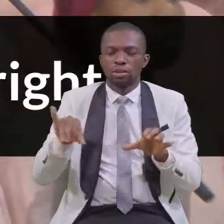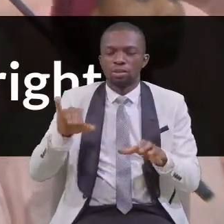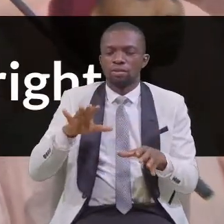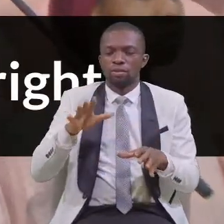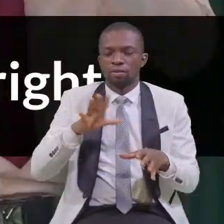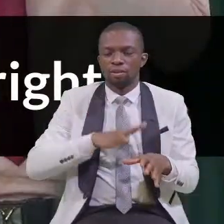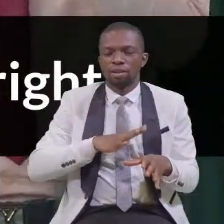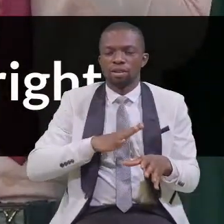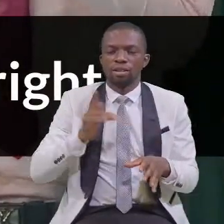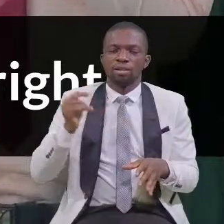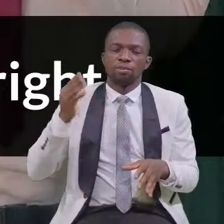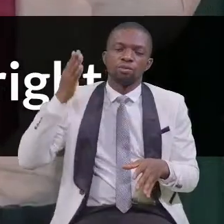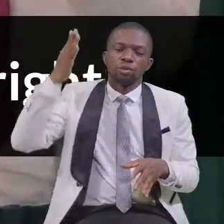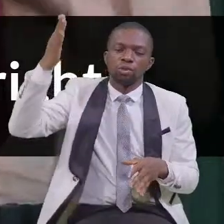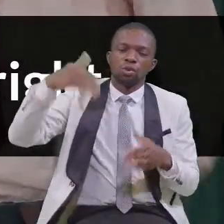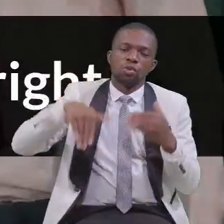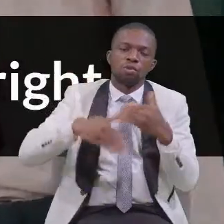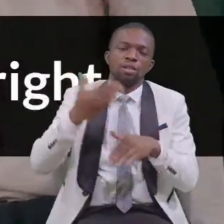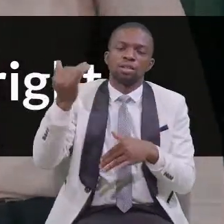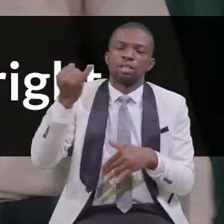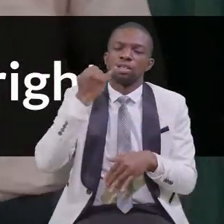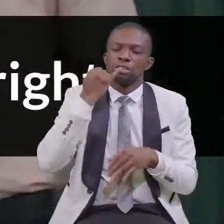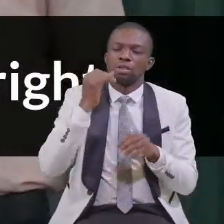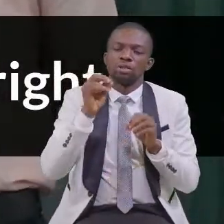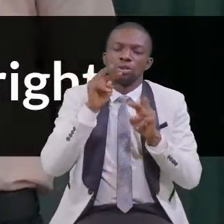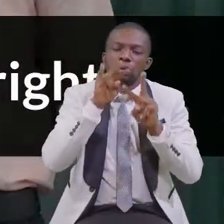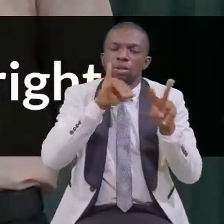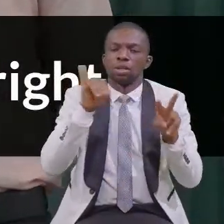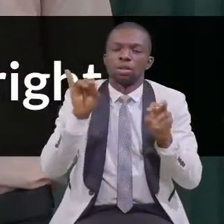The future over there is looking